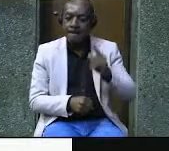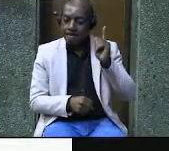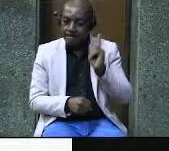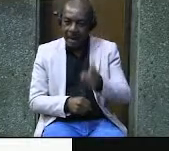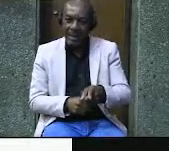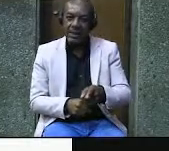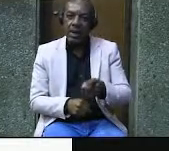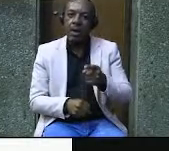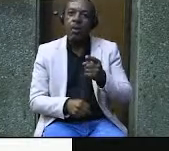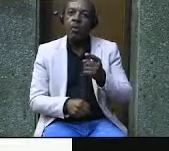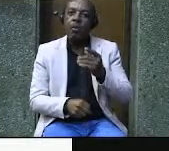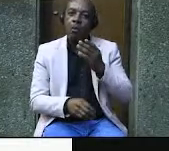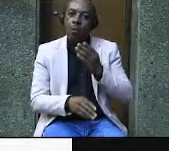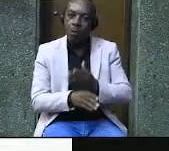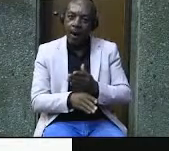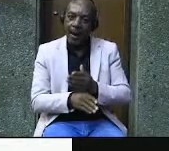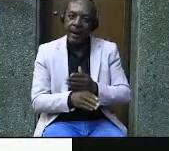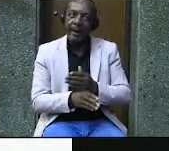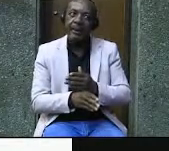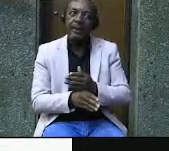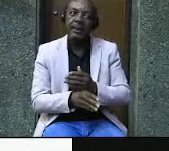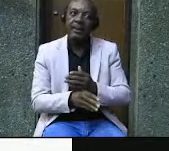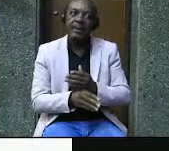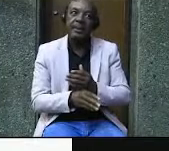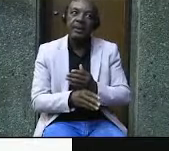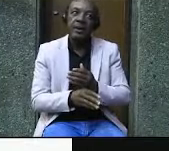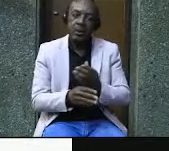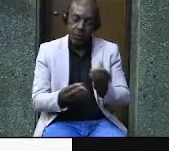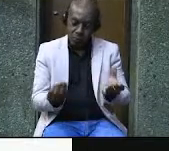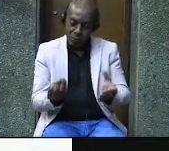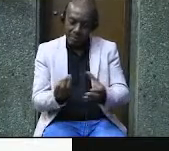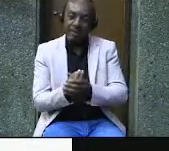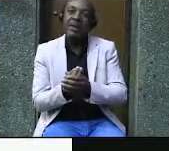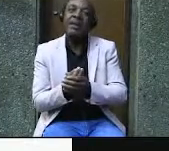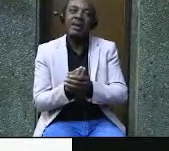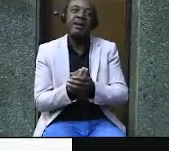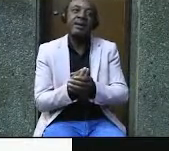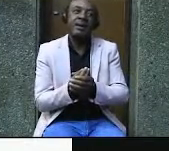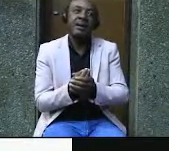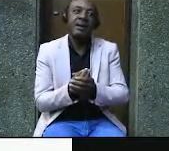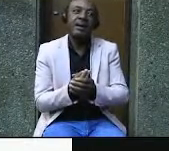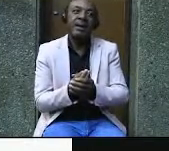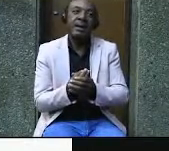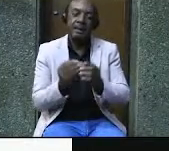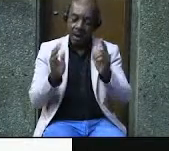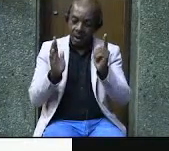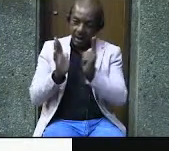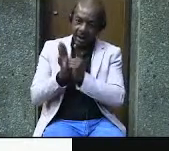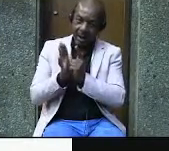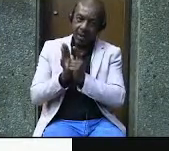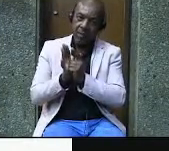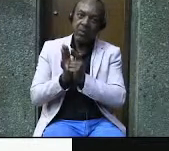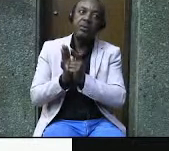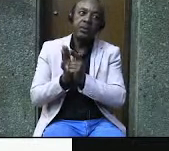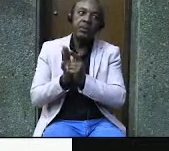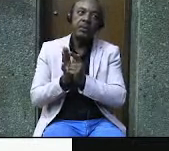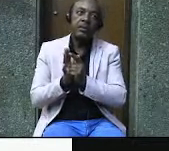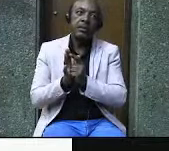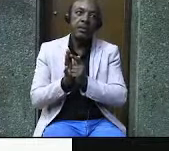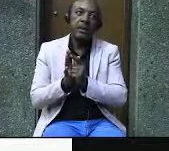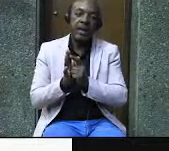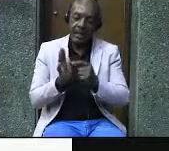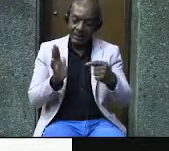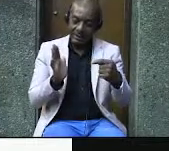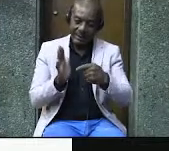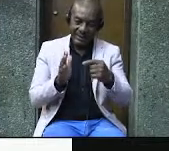to the promotion of Administrative Justice Act. And that means that those decisions